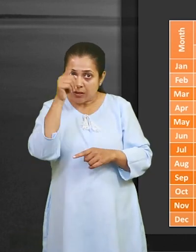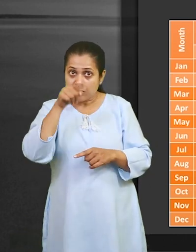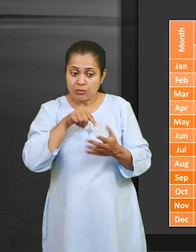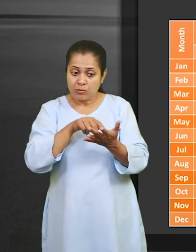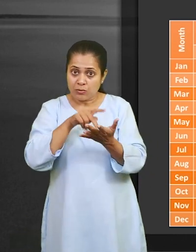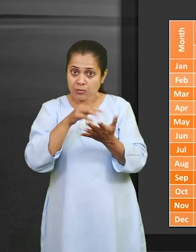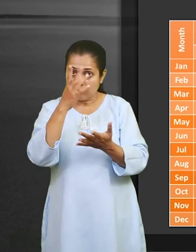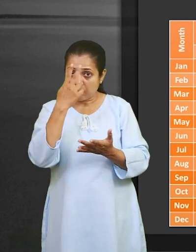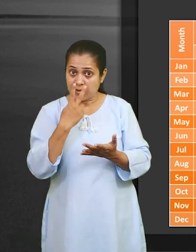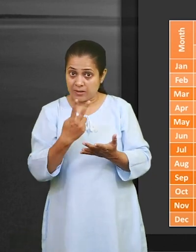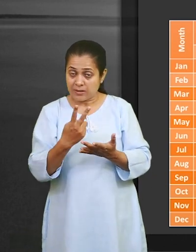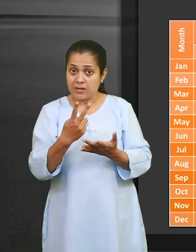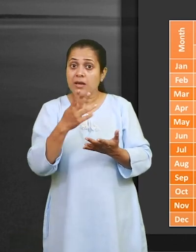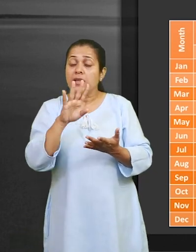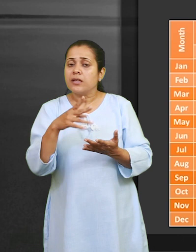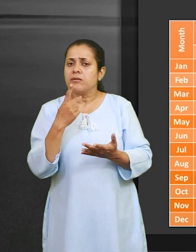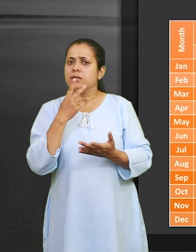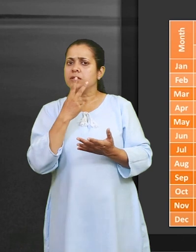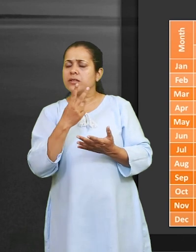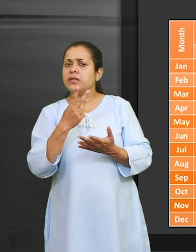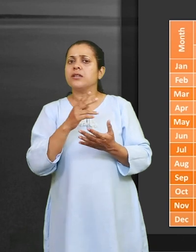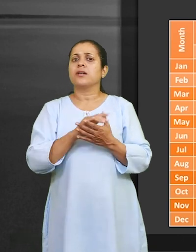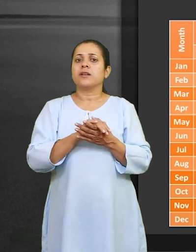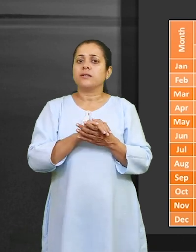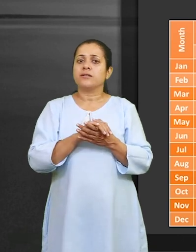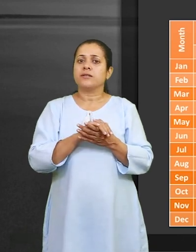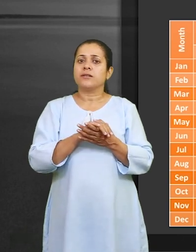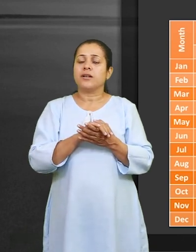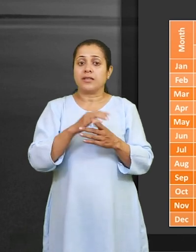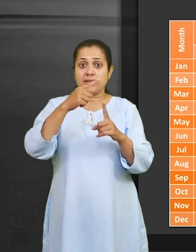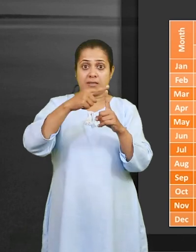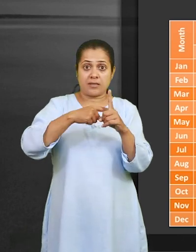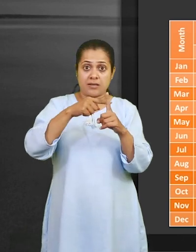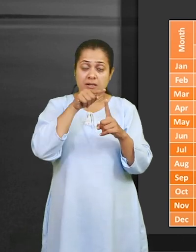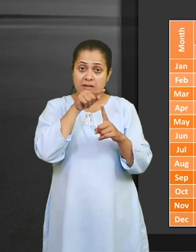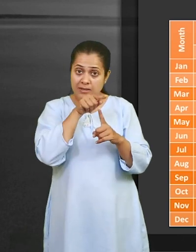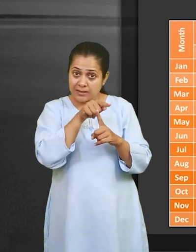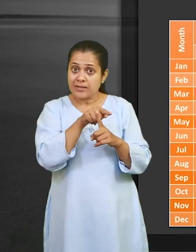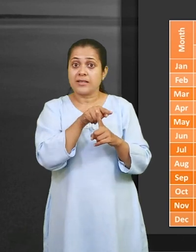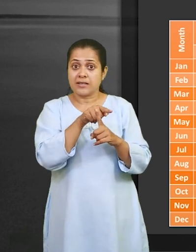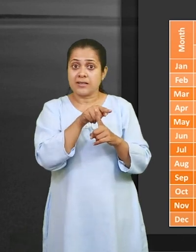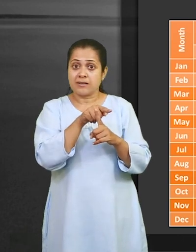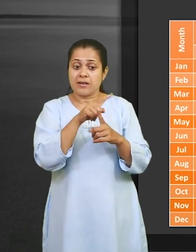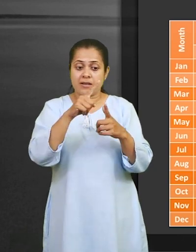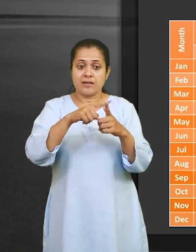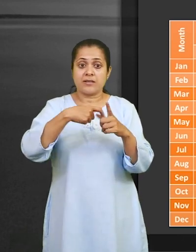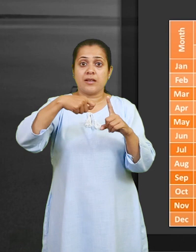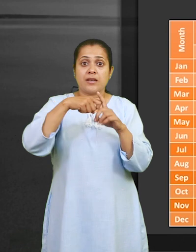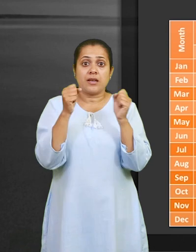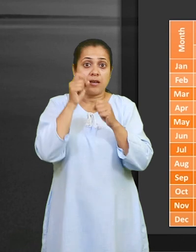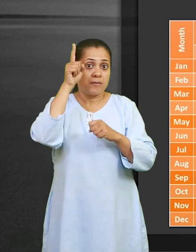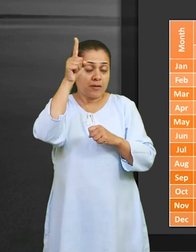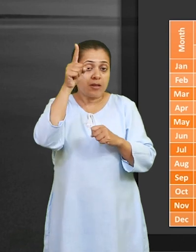these two different places, you will realize that the temperatures in Jammu and